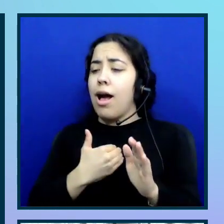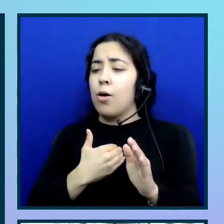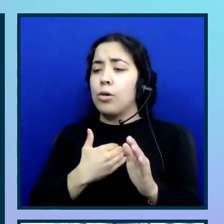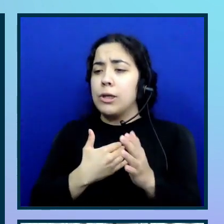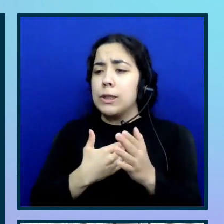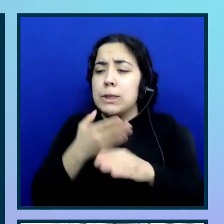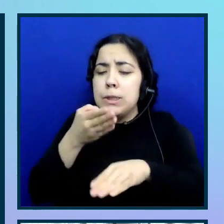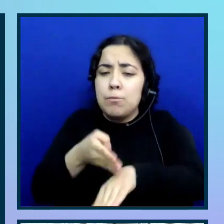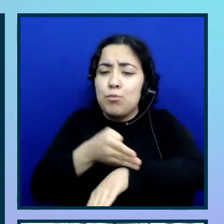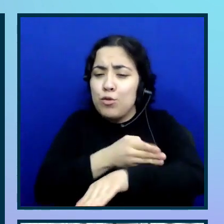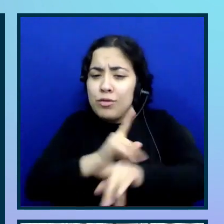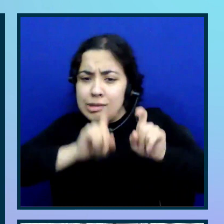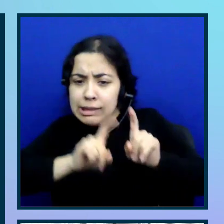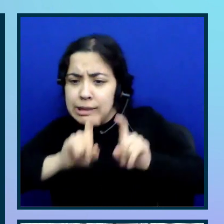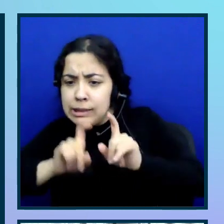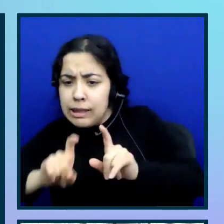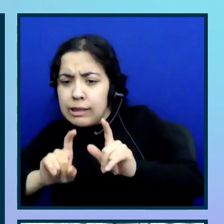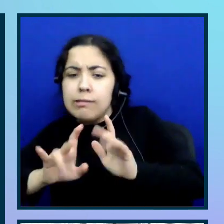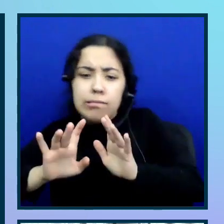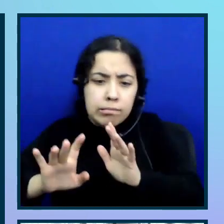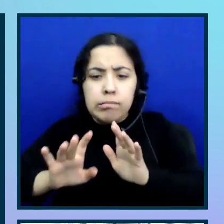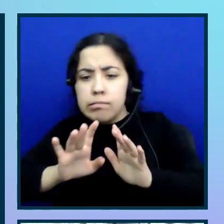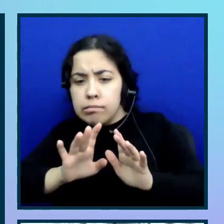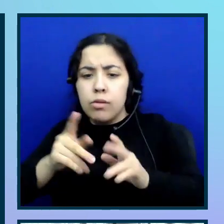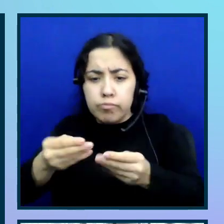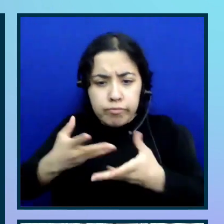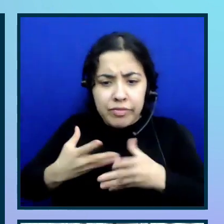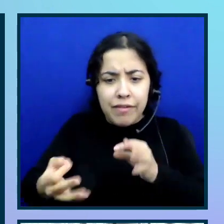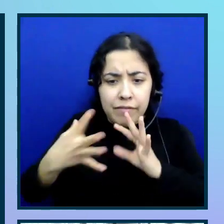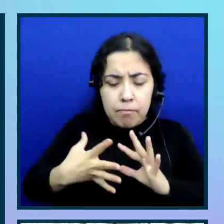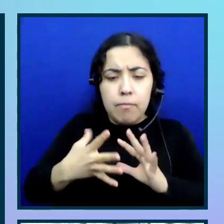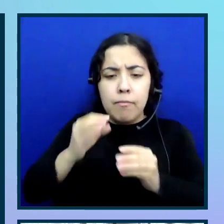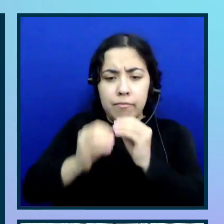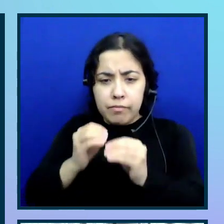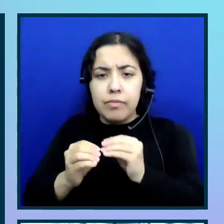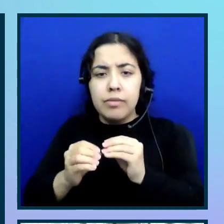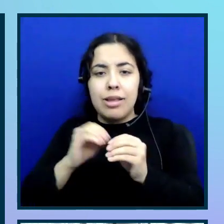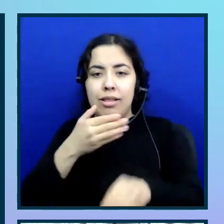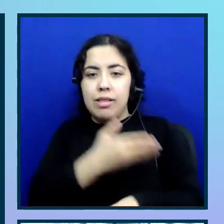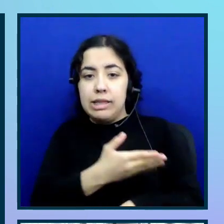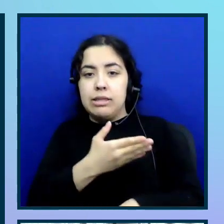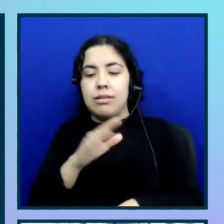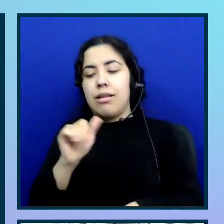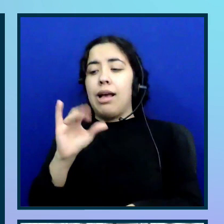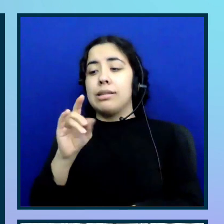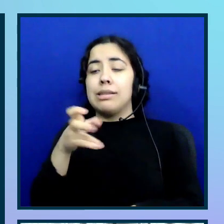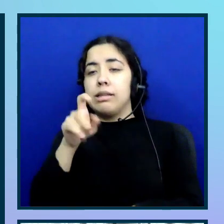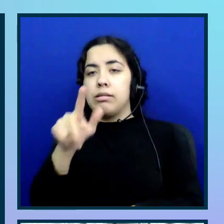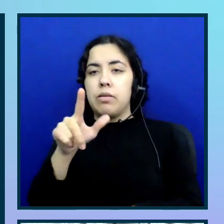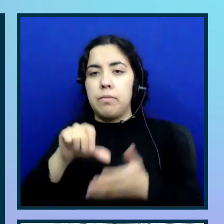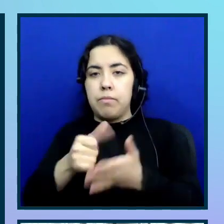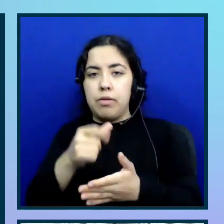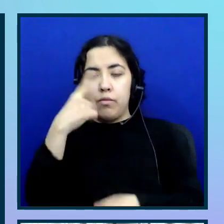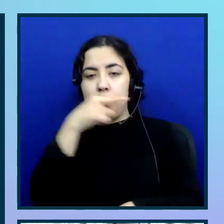of testing using the AccessDevTools extension on this page in this particular state. But just so you're aware,